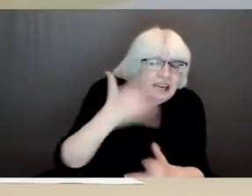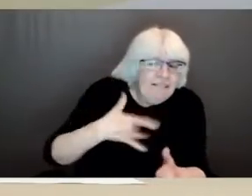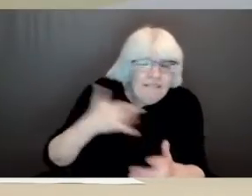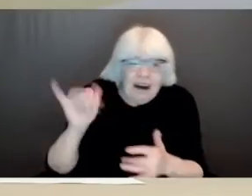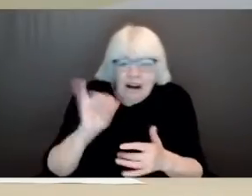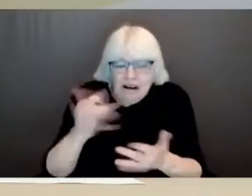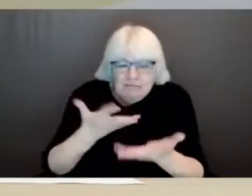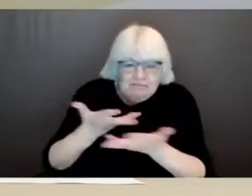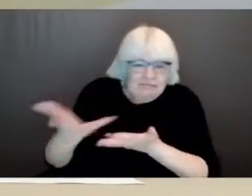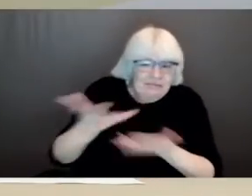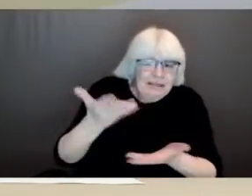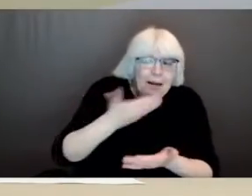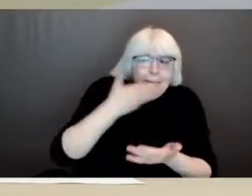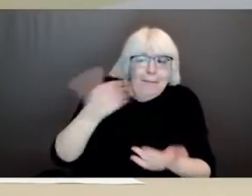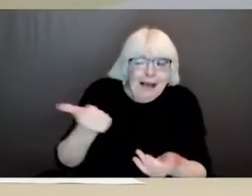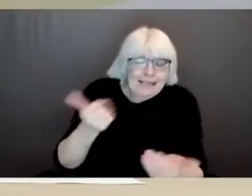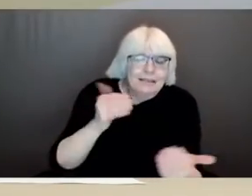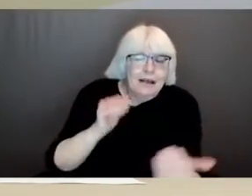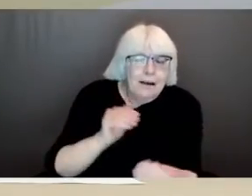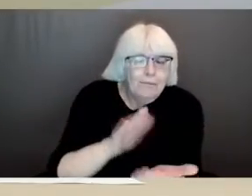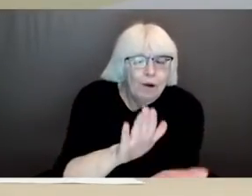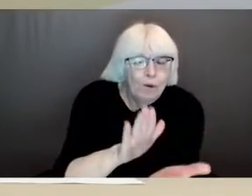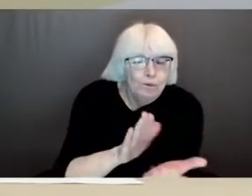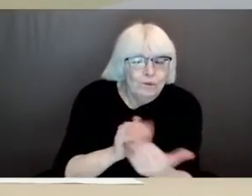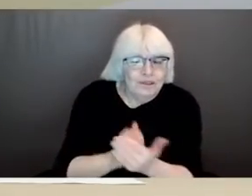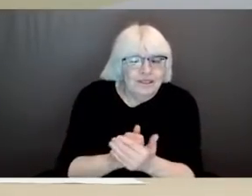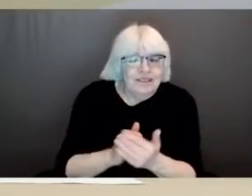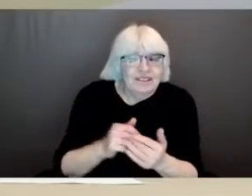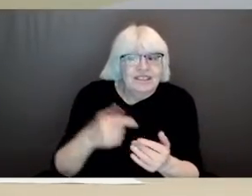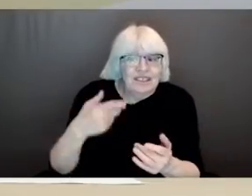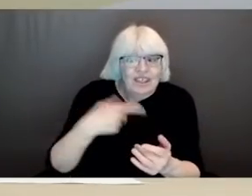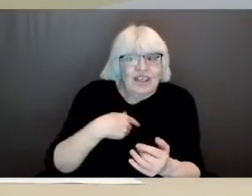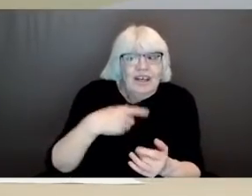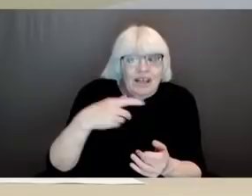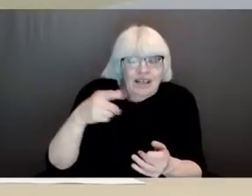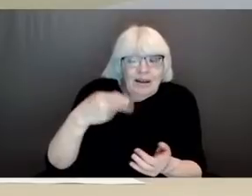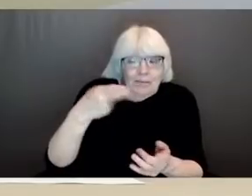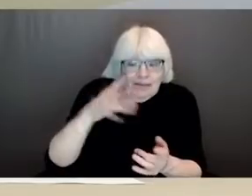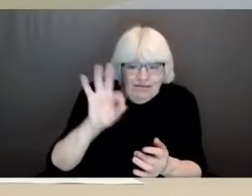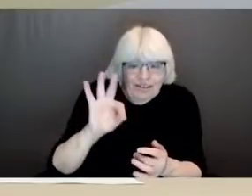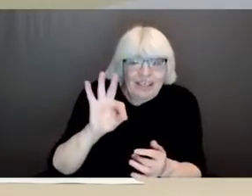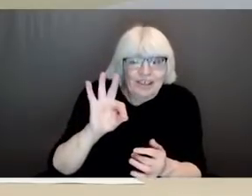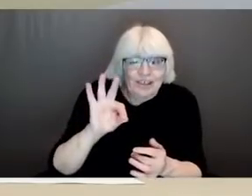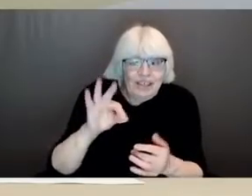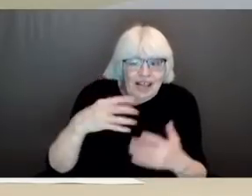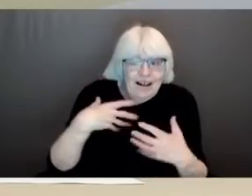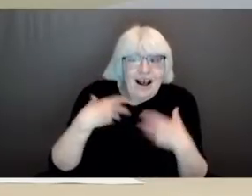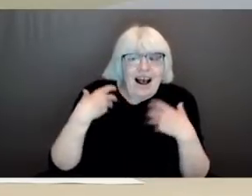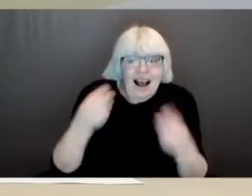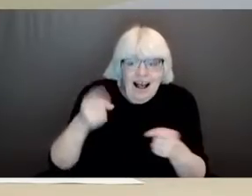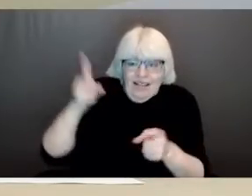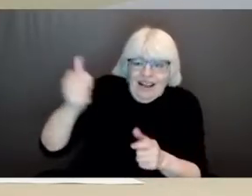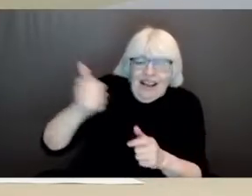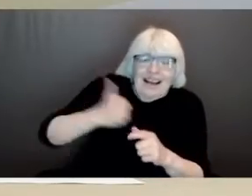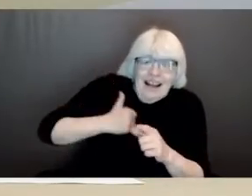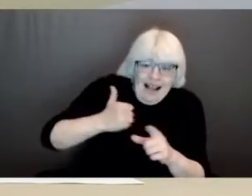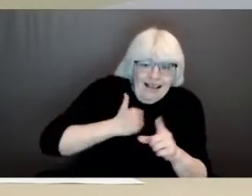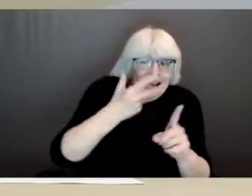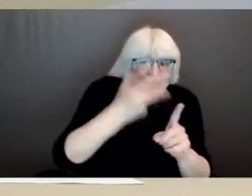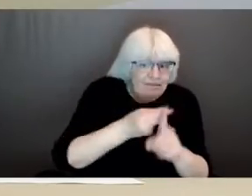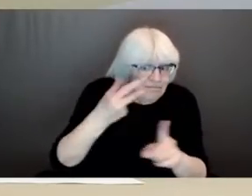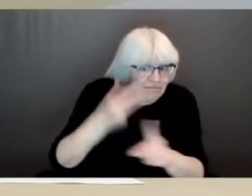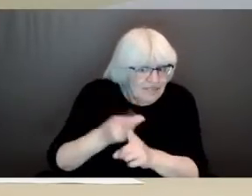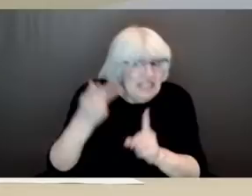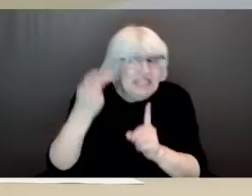the Pfizer did make a submission to Health Canada, and we will await review and